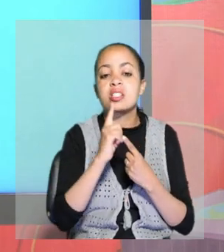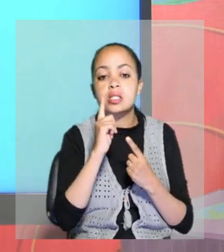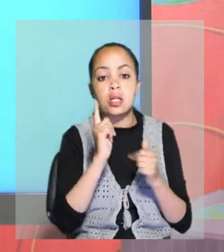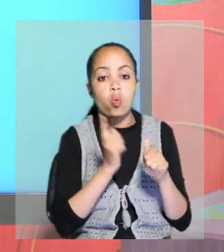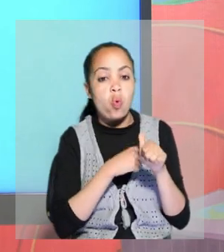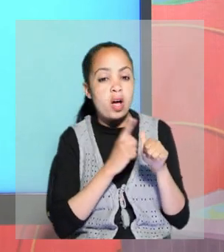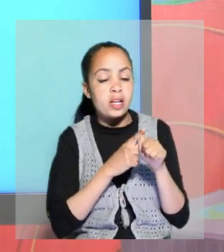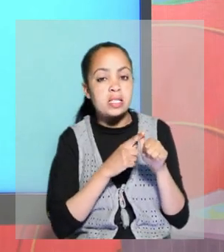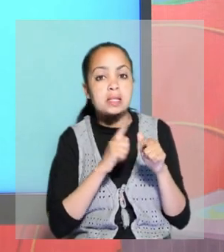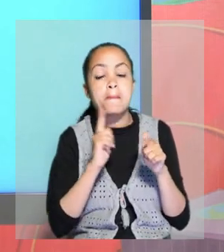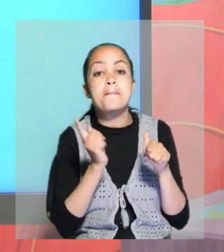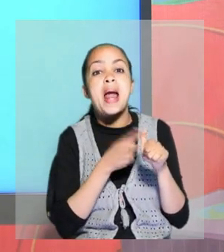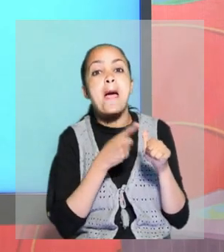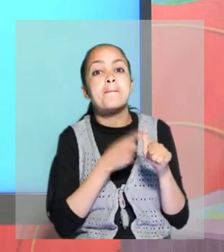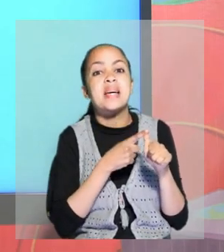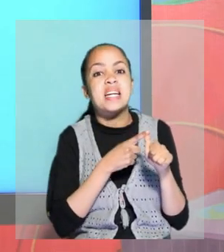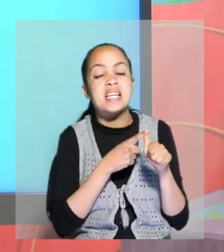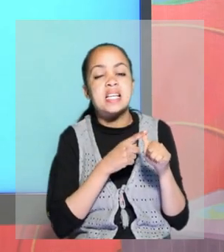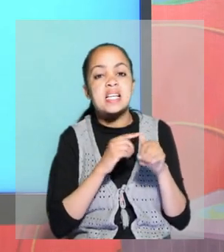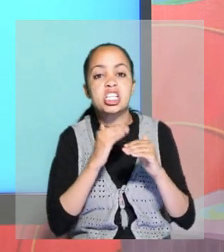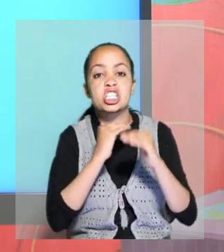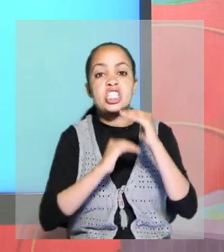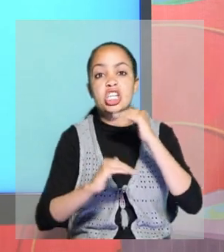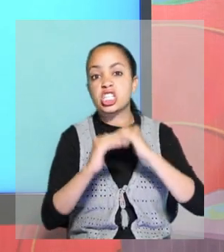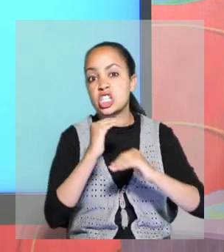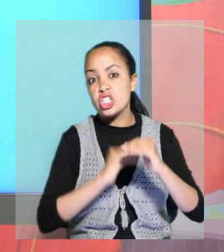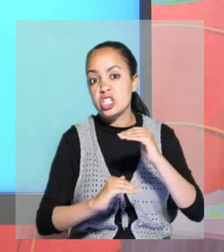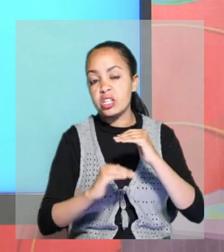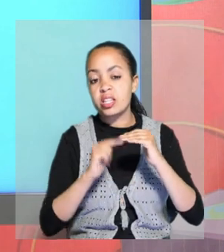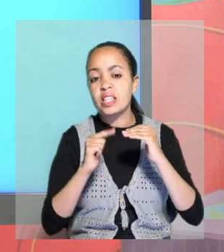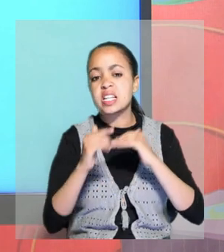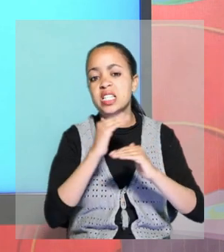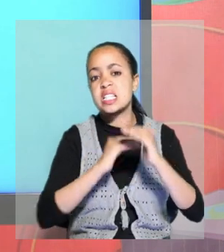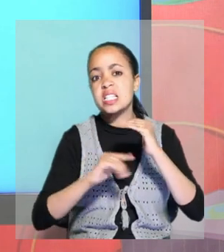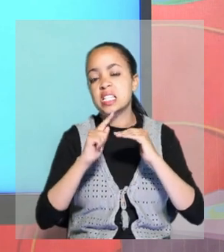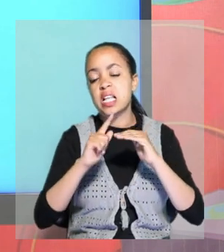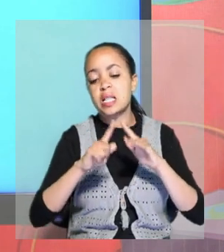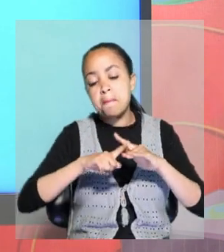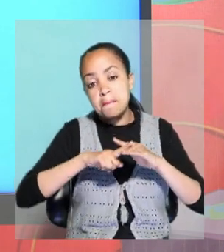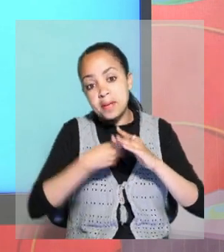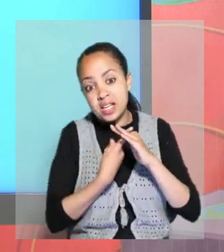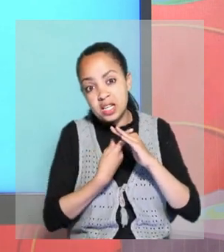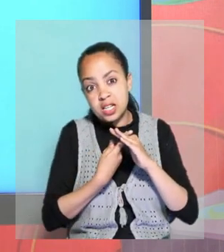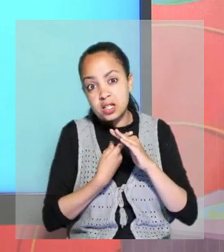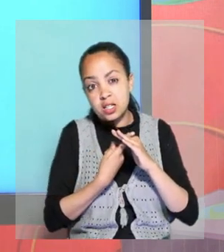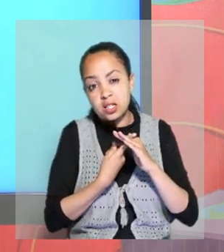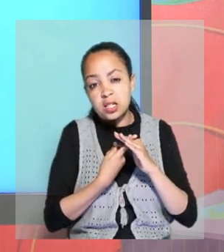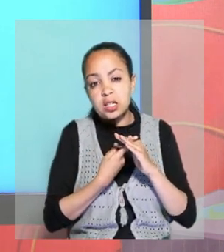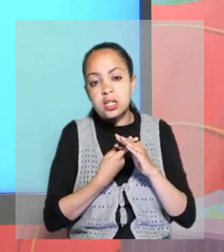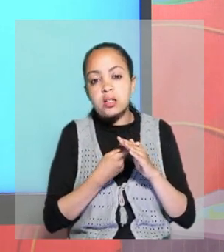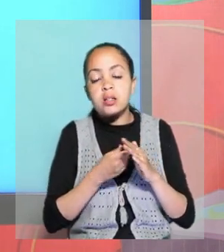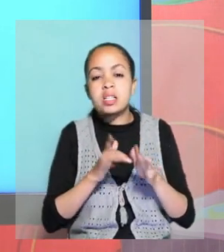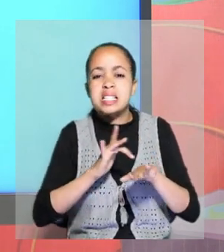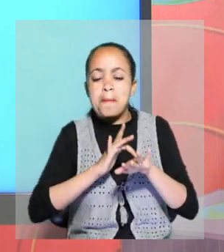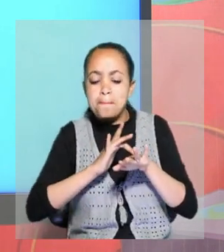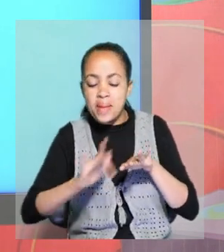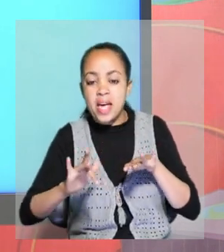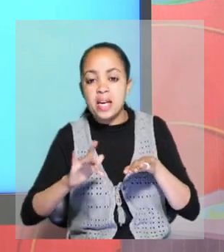primary succession. When you say primary succession, a succession that can be begun over a bare